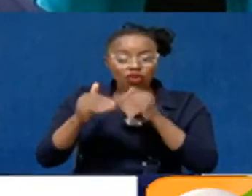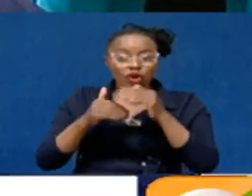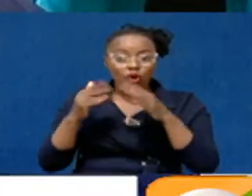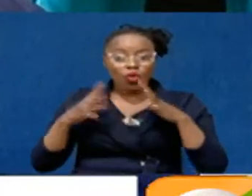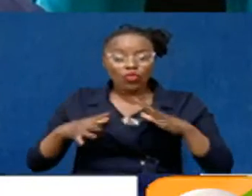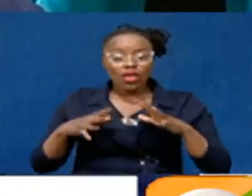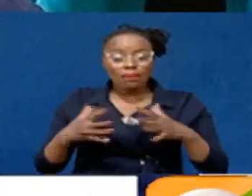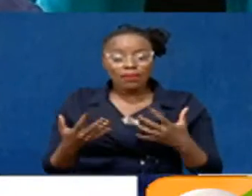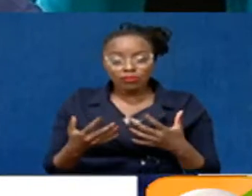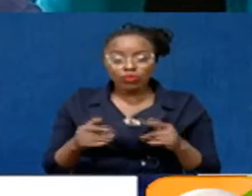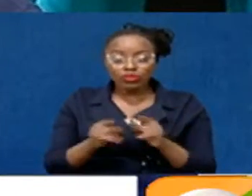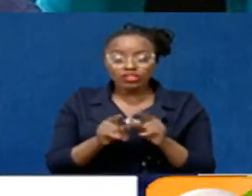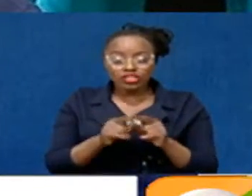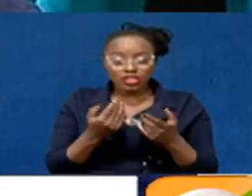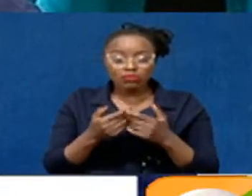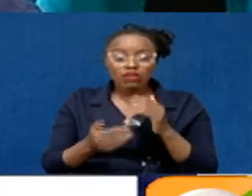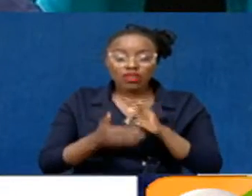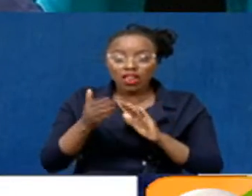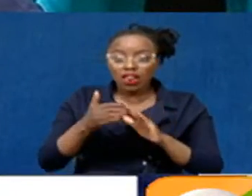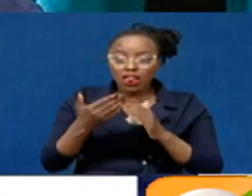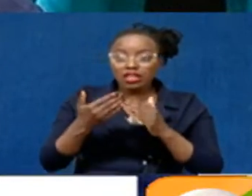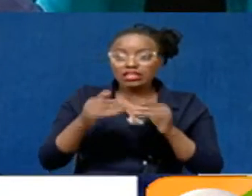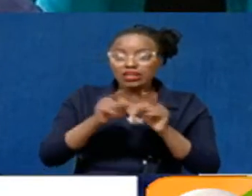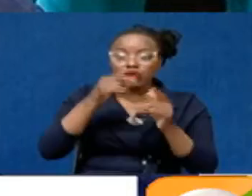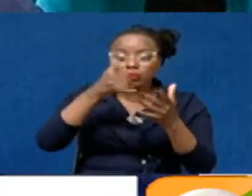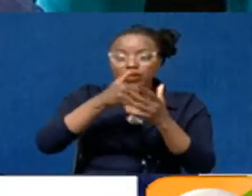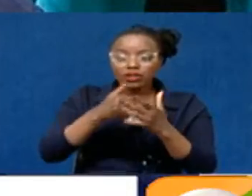the race to August 9th.